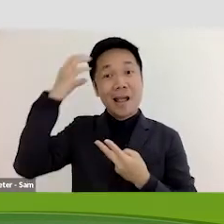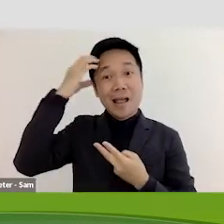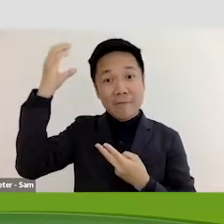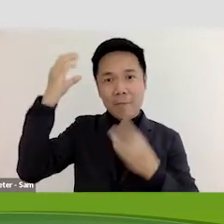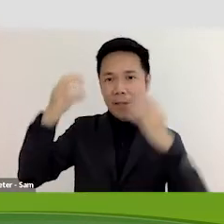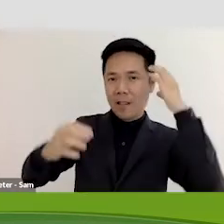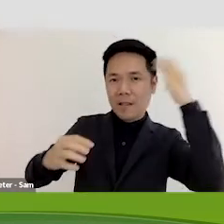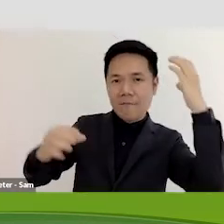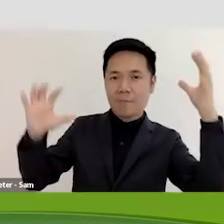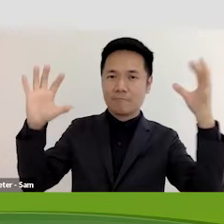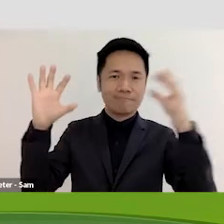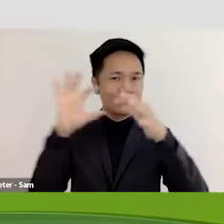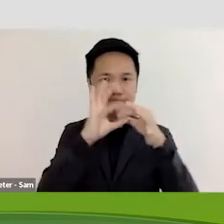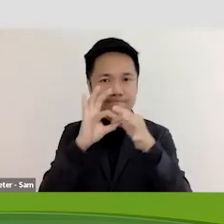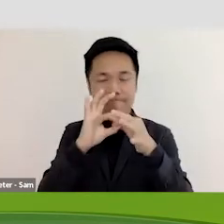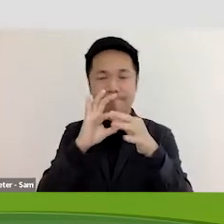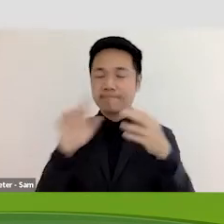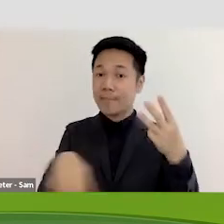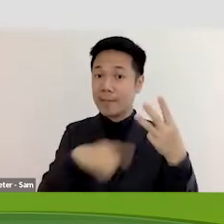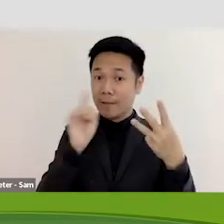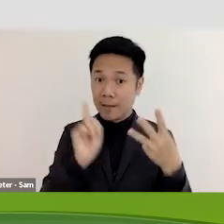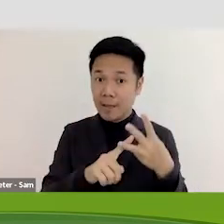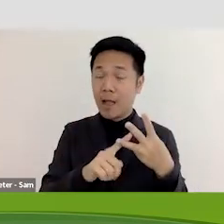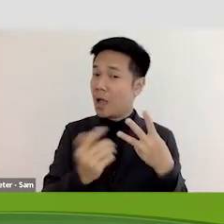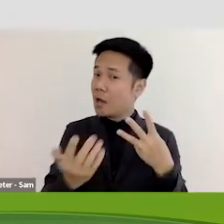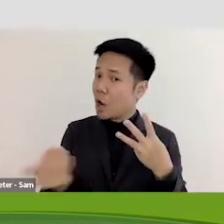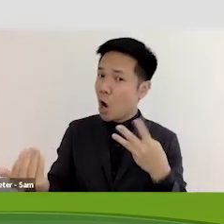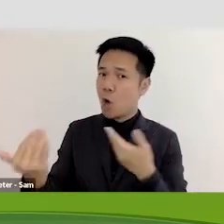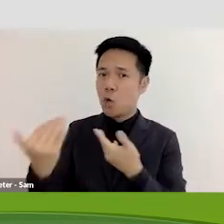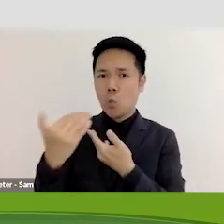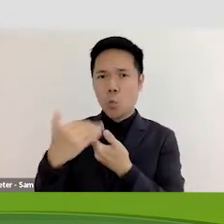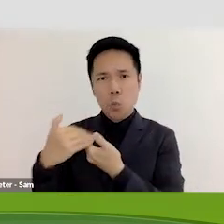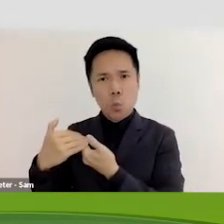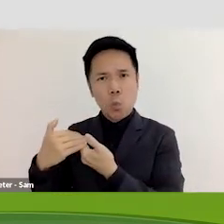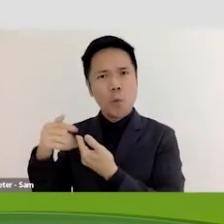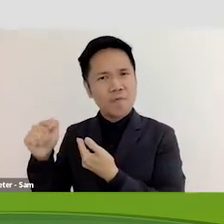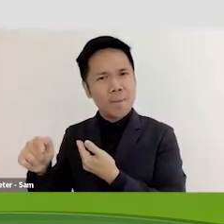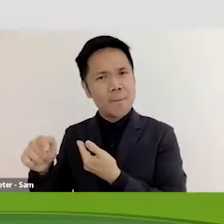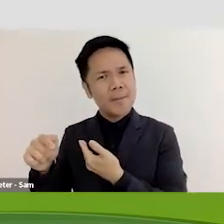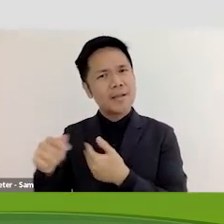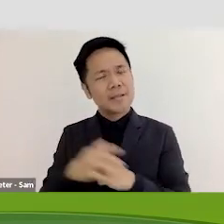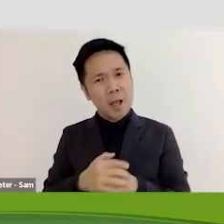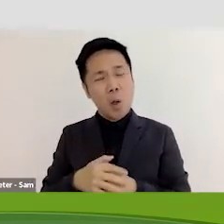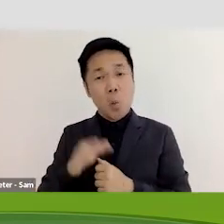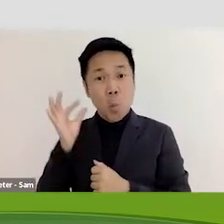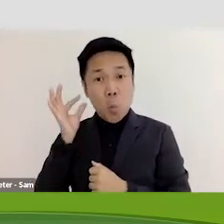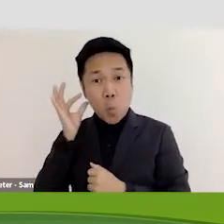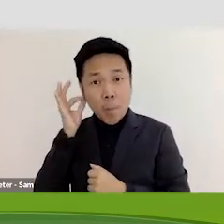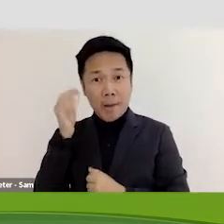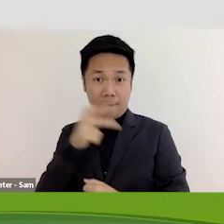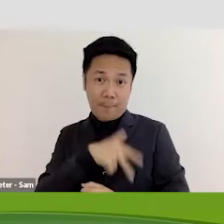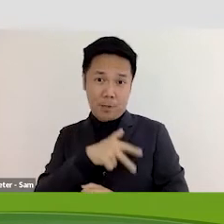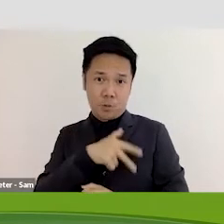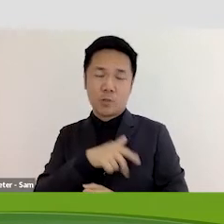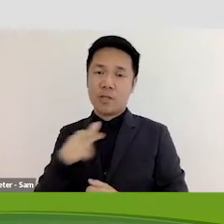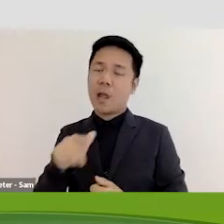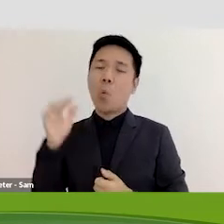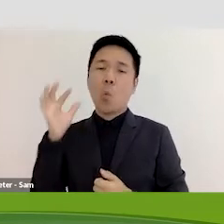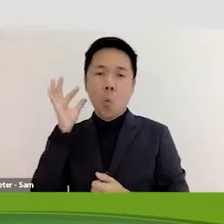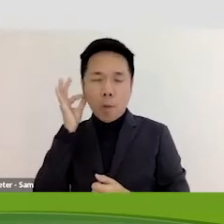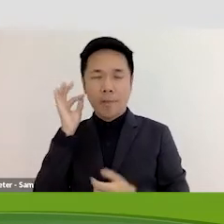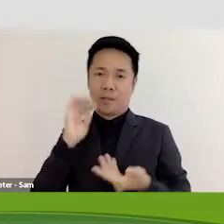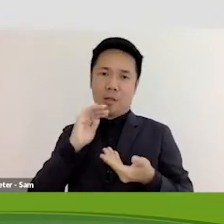coordination mechanisms that ensure the meaningful participation of gender ministries and women's organizations in